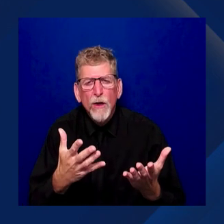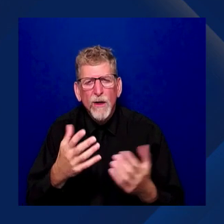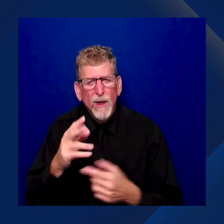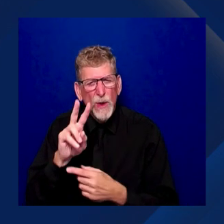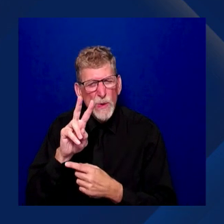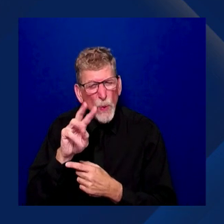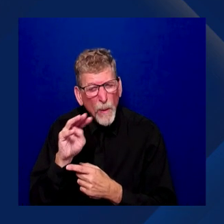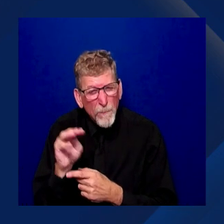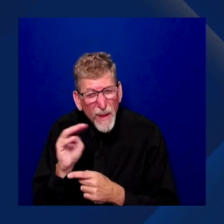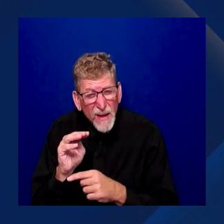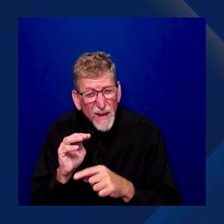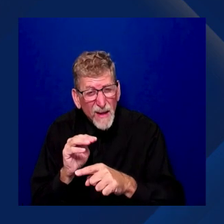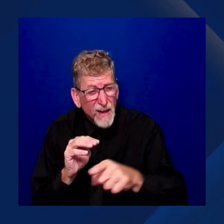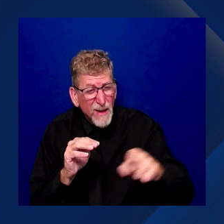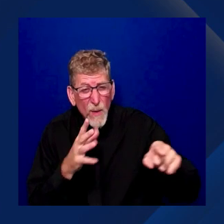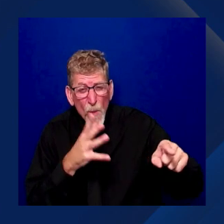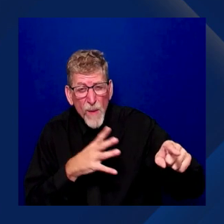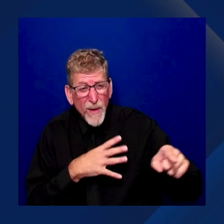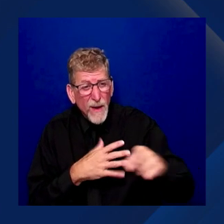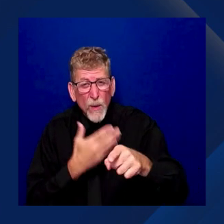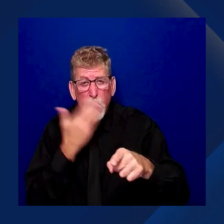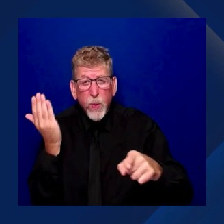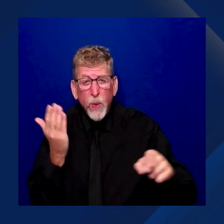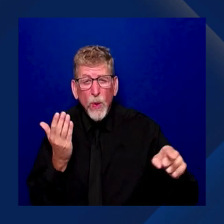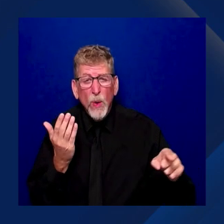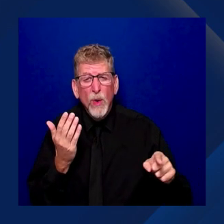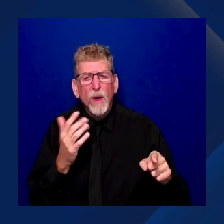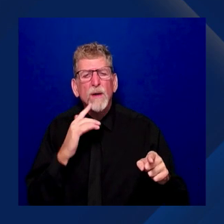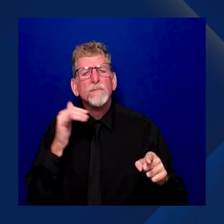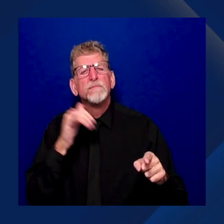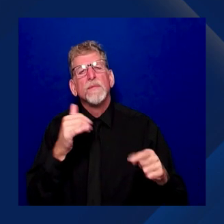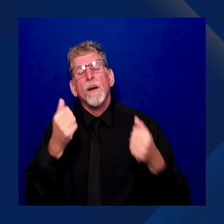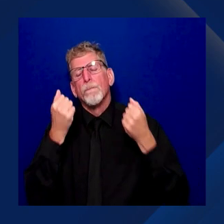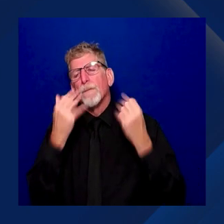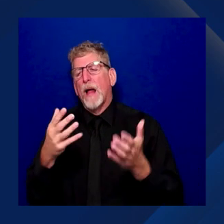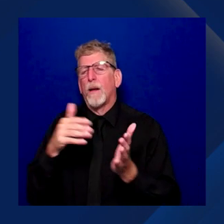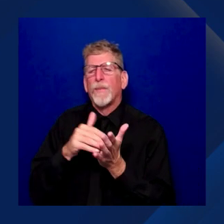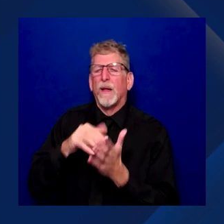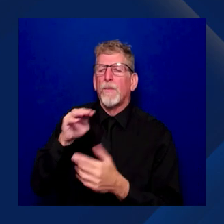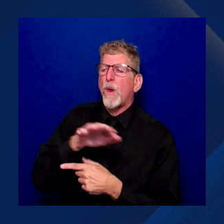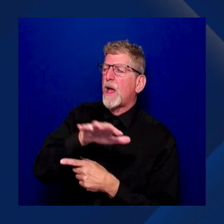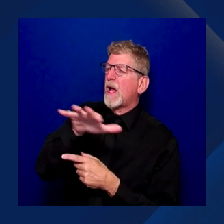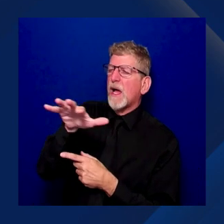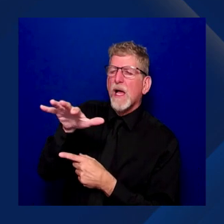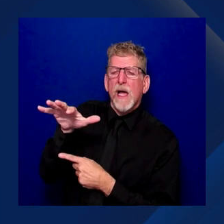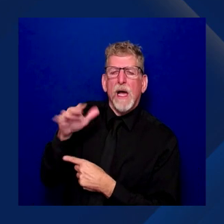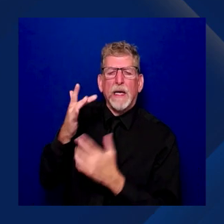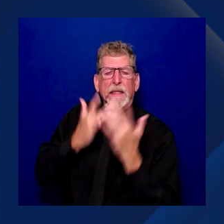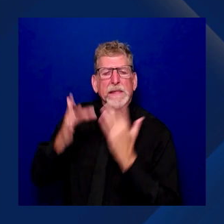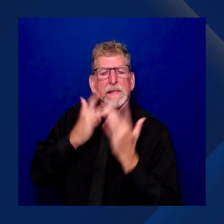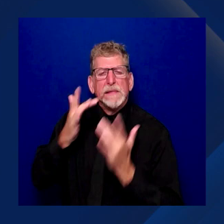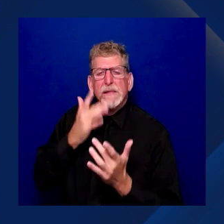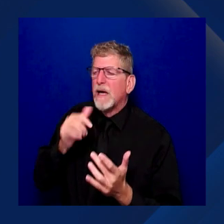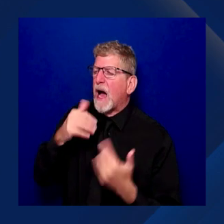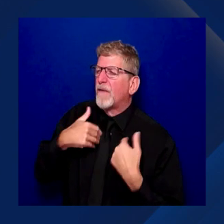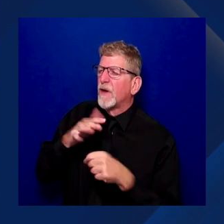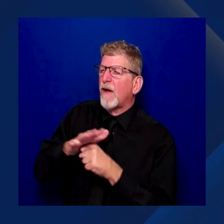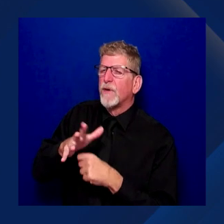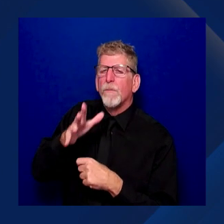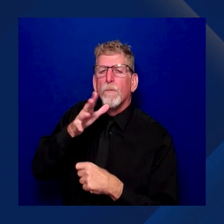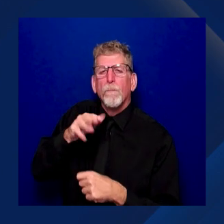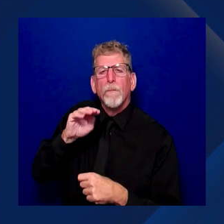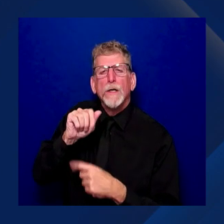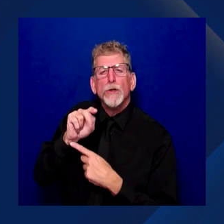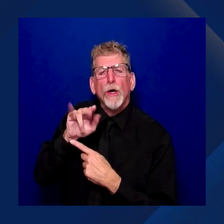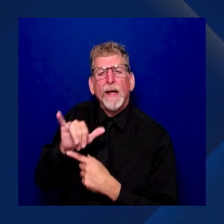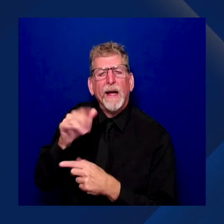access to maternity care. And the consequences are significant. Research shows that when pregnant people lack access to